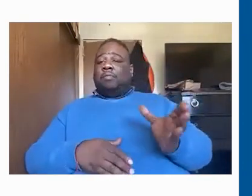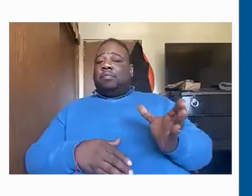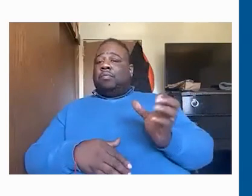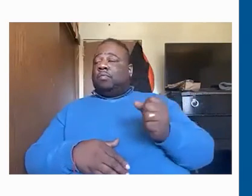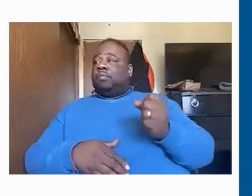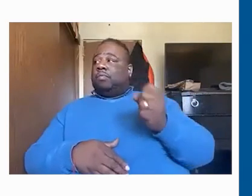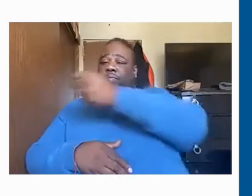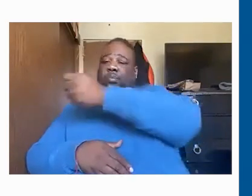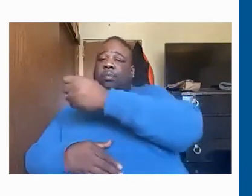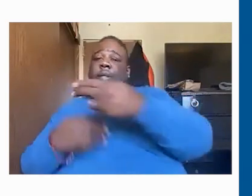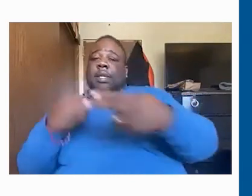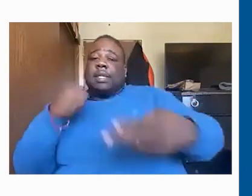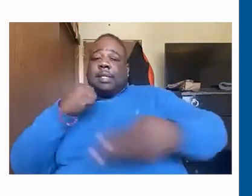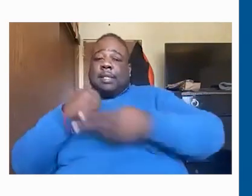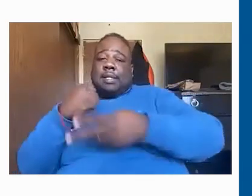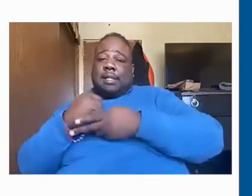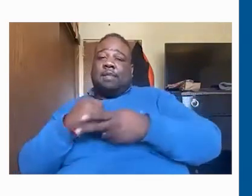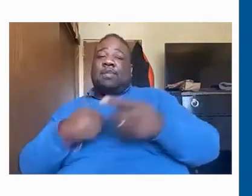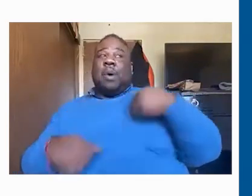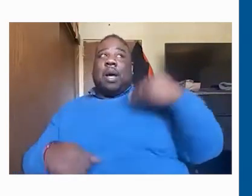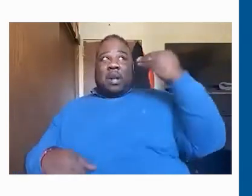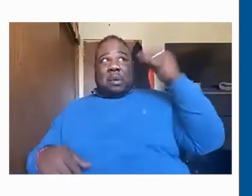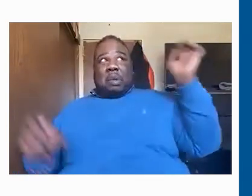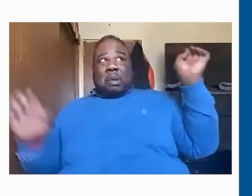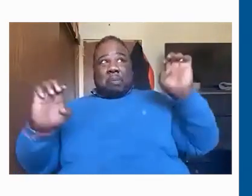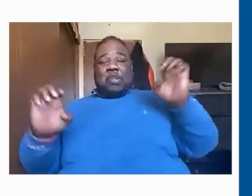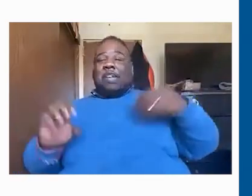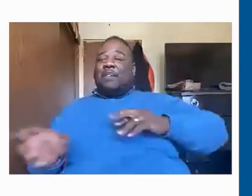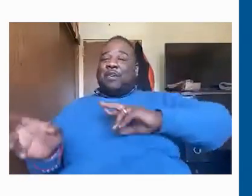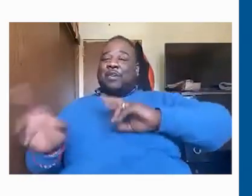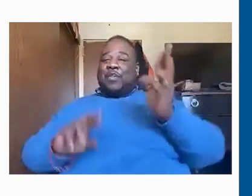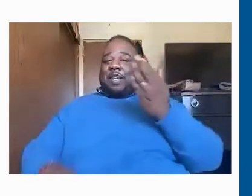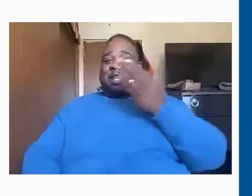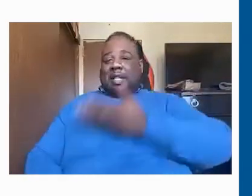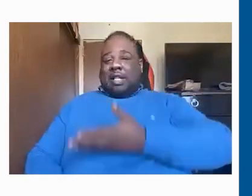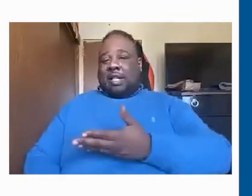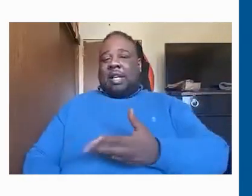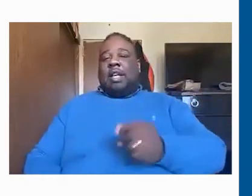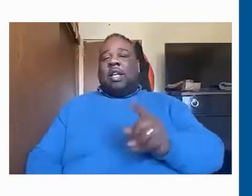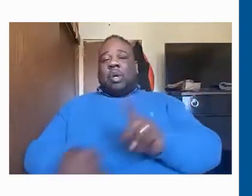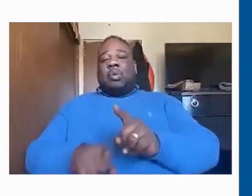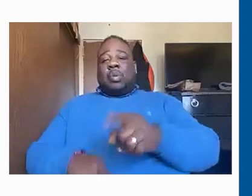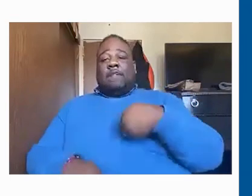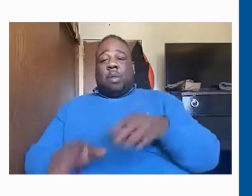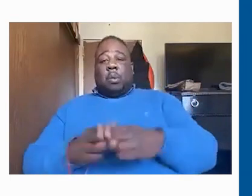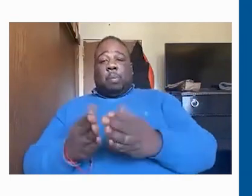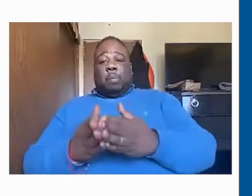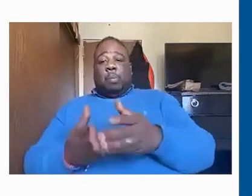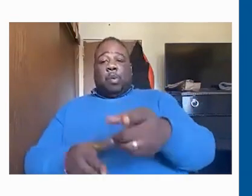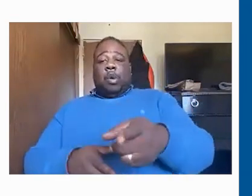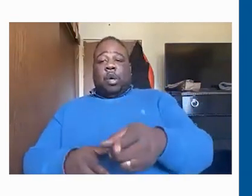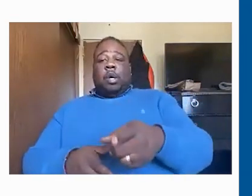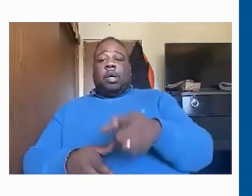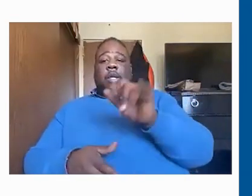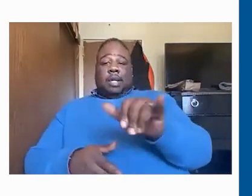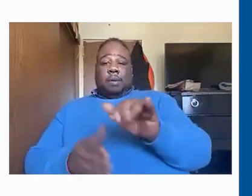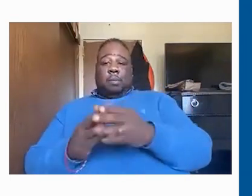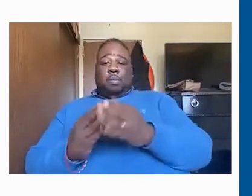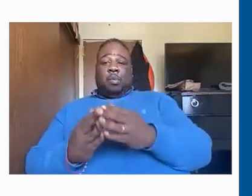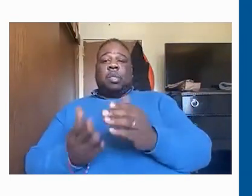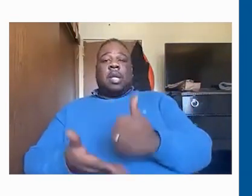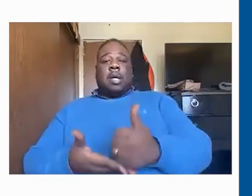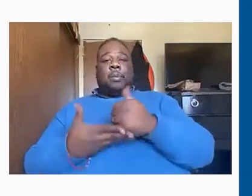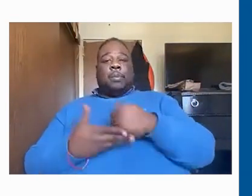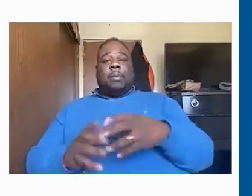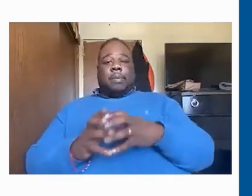at other events, my Ready New York book, and they also have I'm sure it's online too, and they have the pet one that Matthew